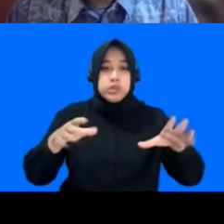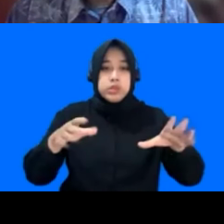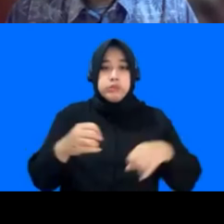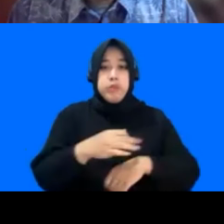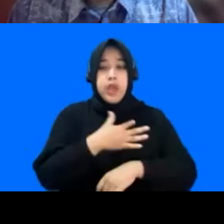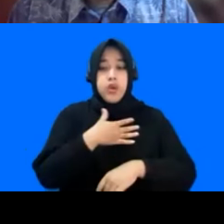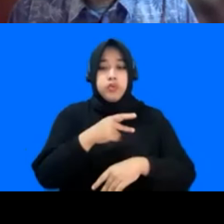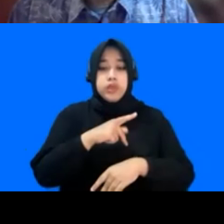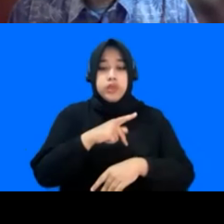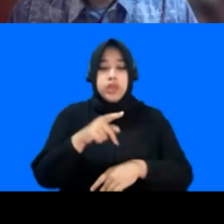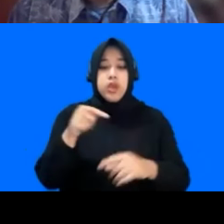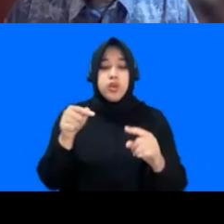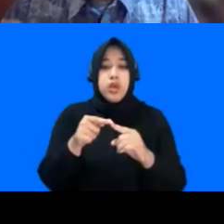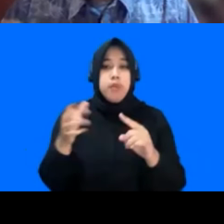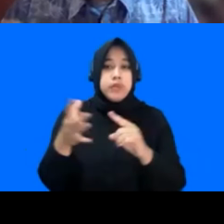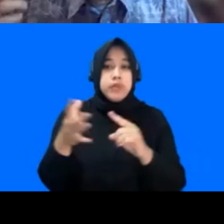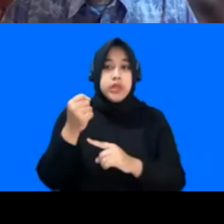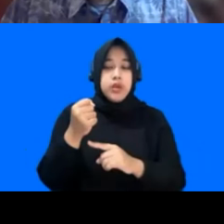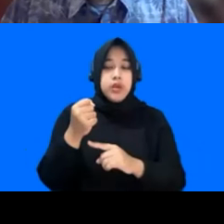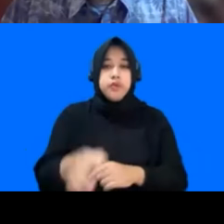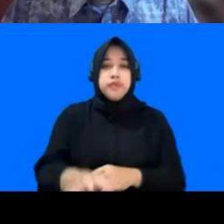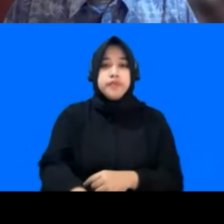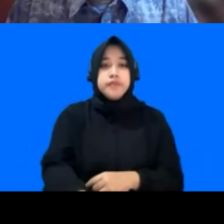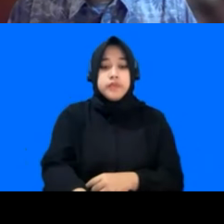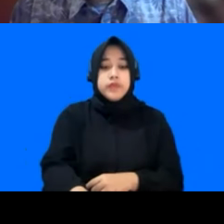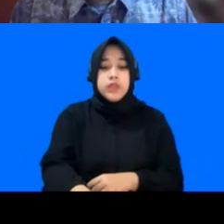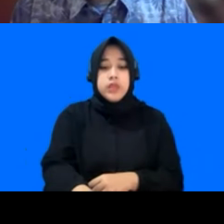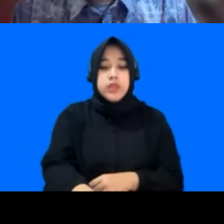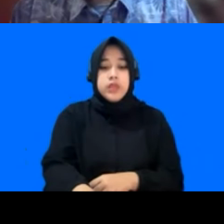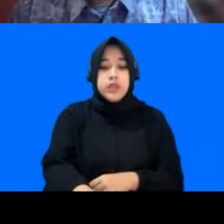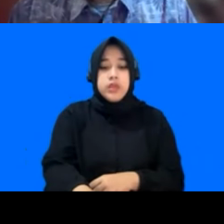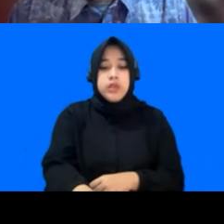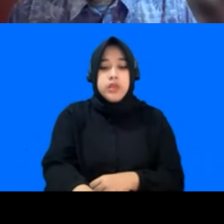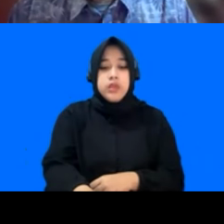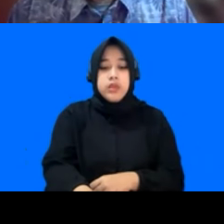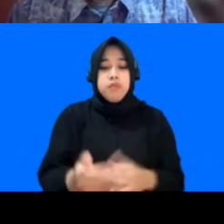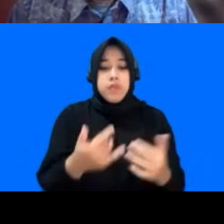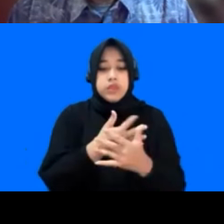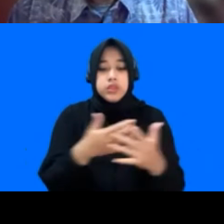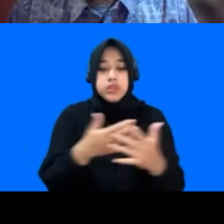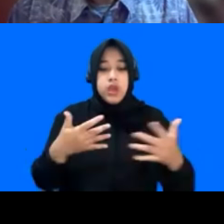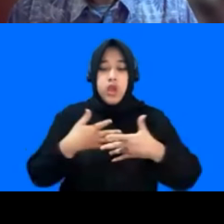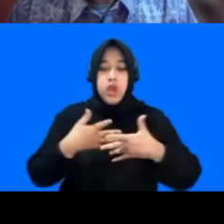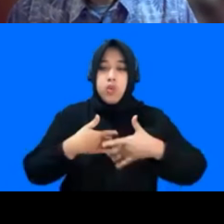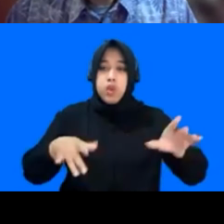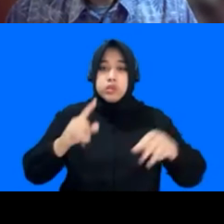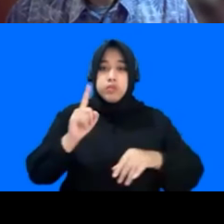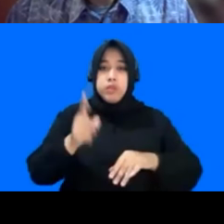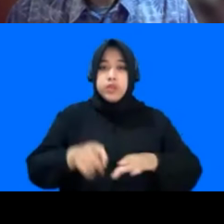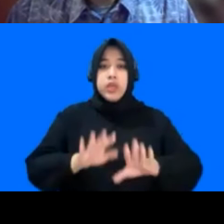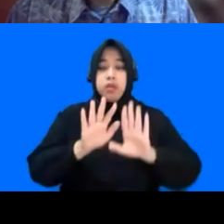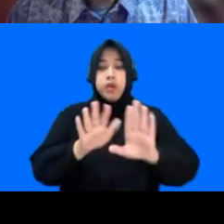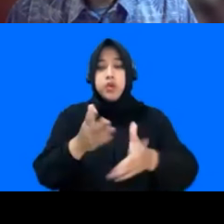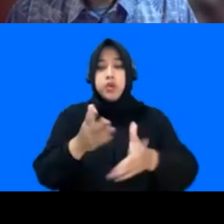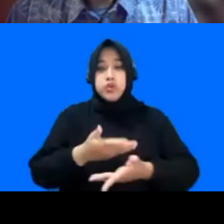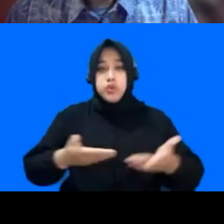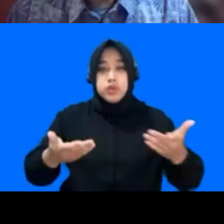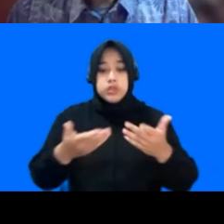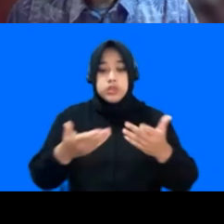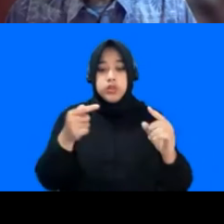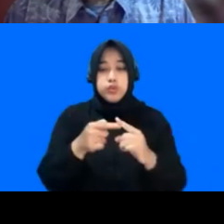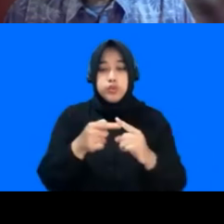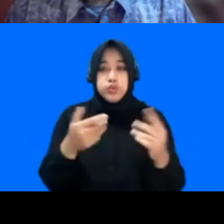media platforms to echo the messages and different announcements of our